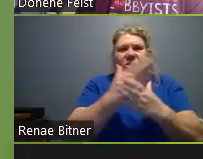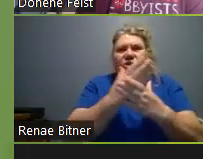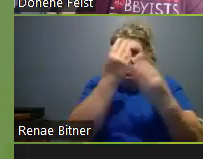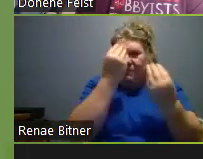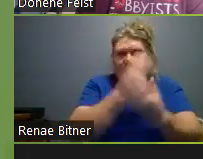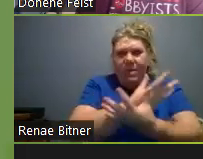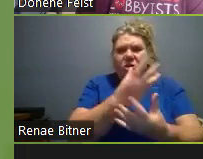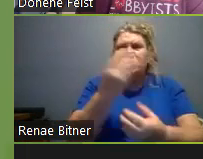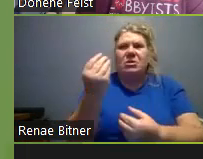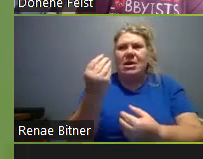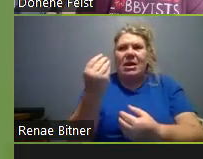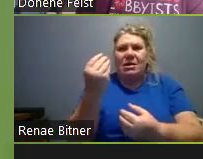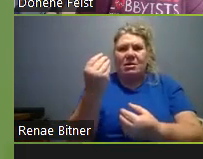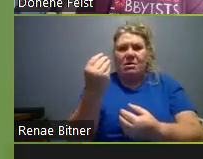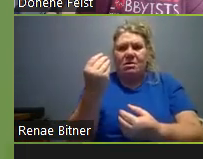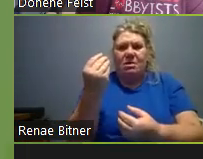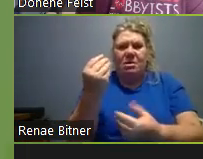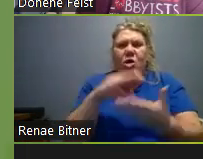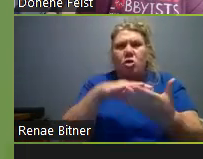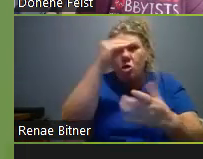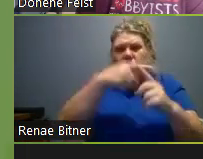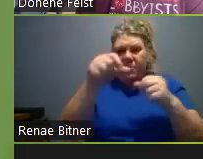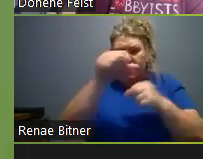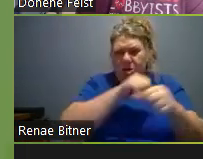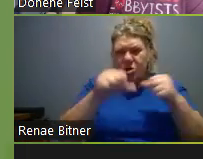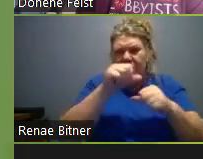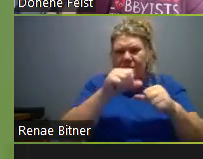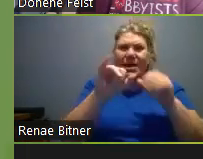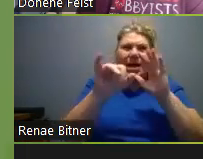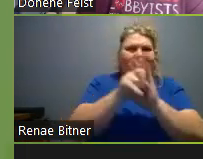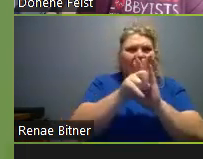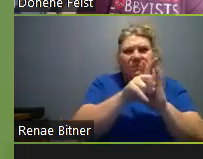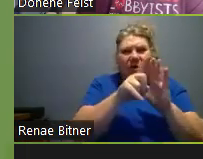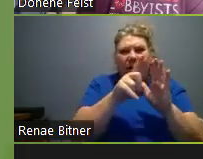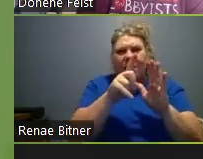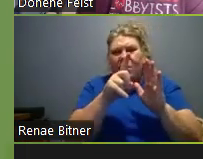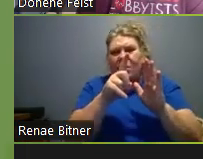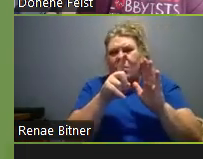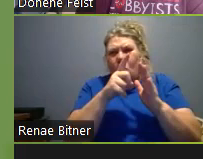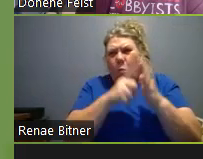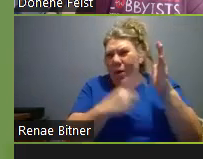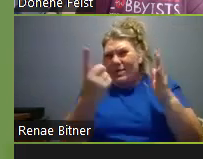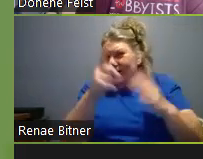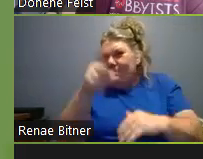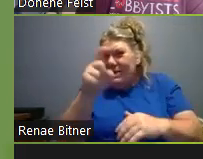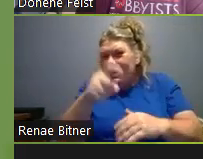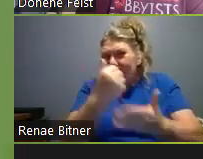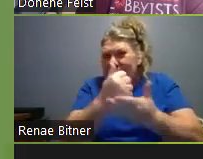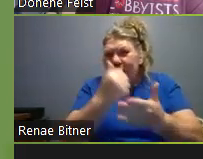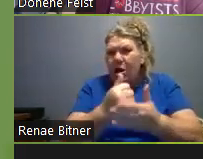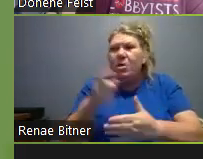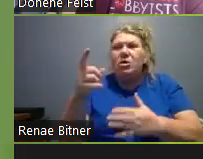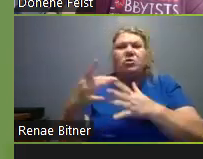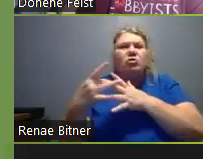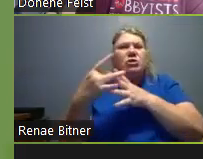information and learn from one another, identify what systems we might be needing. So she led me to